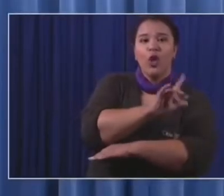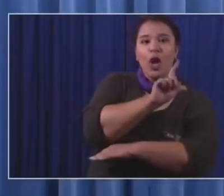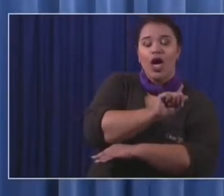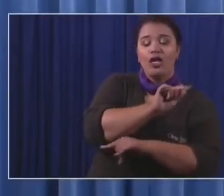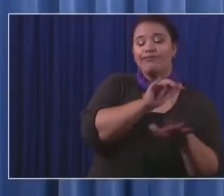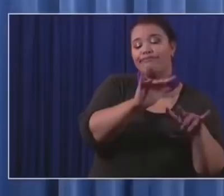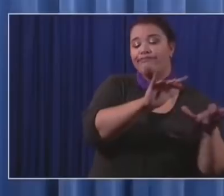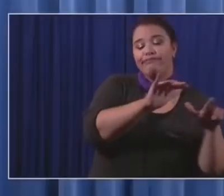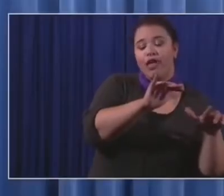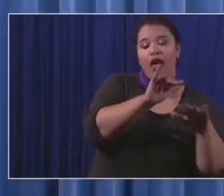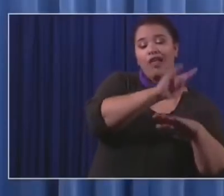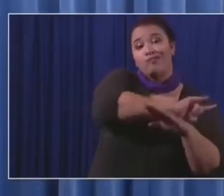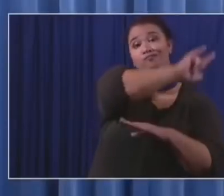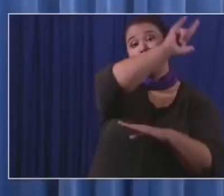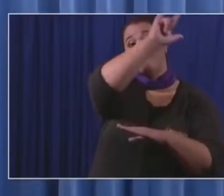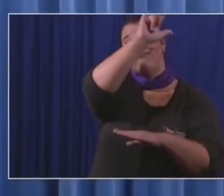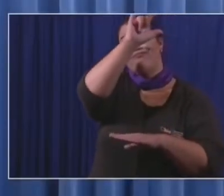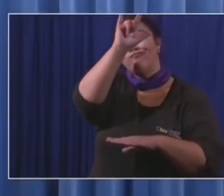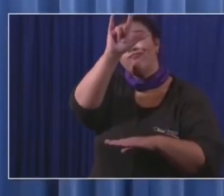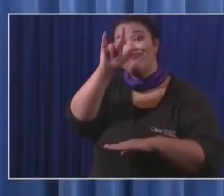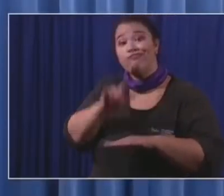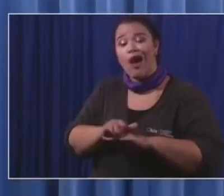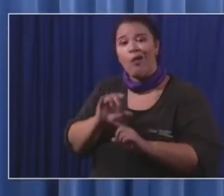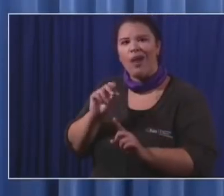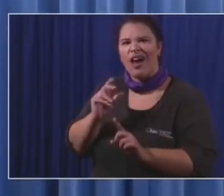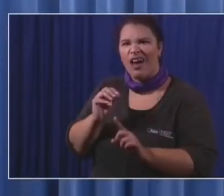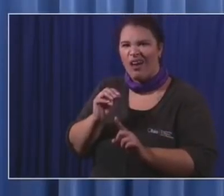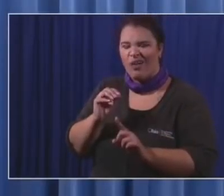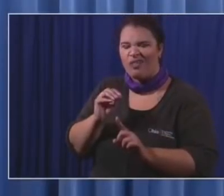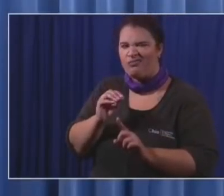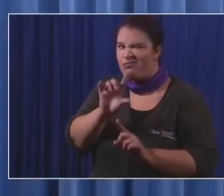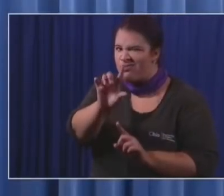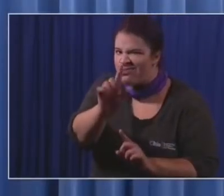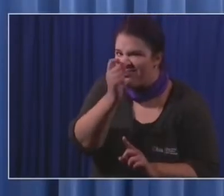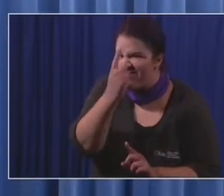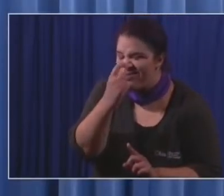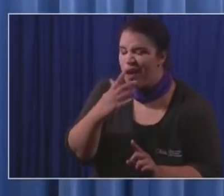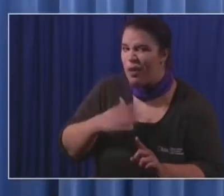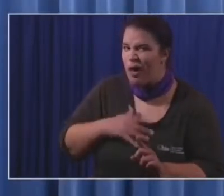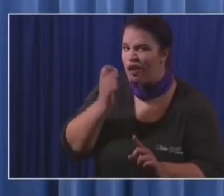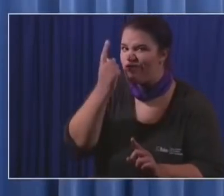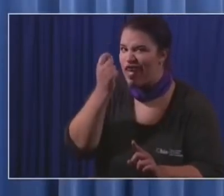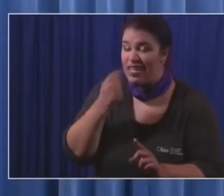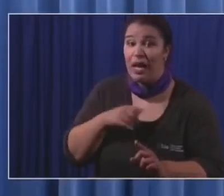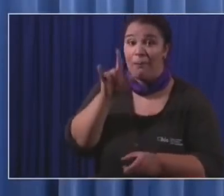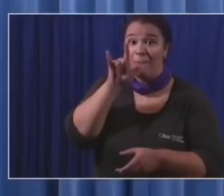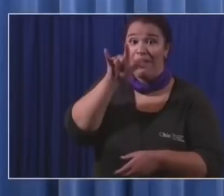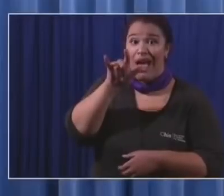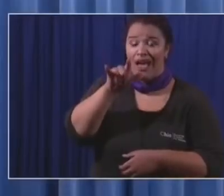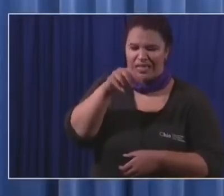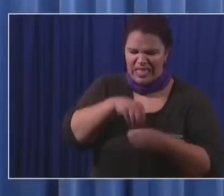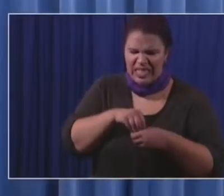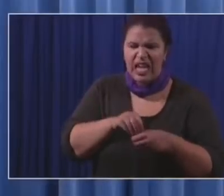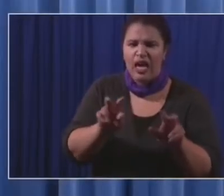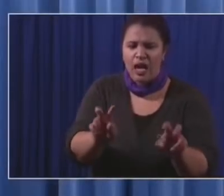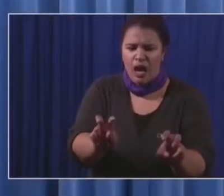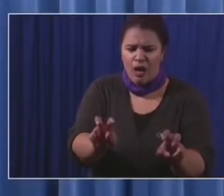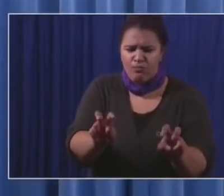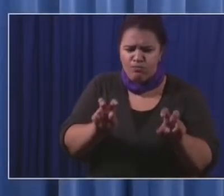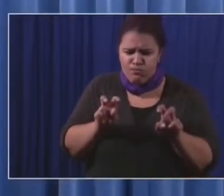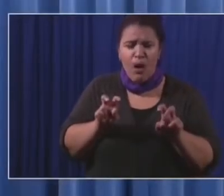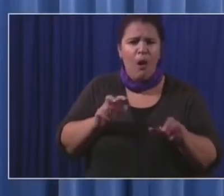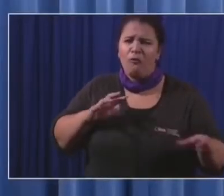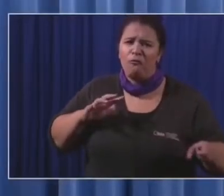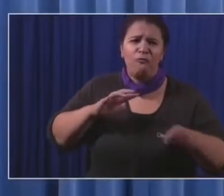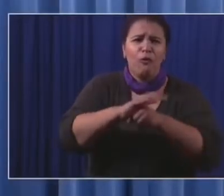traveling airplanes through the state of Ohio from Florida. Is that perhaps affecting the, for I hear